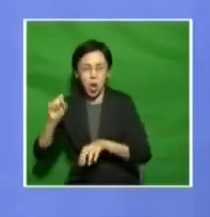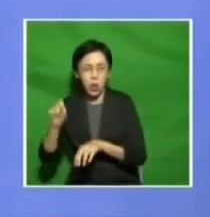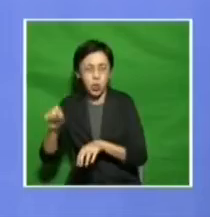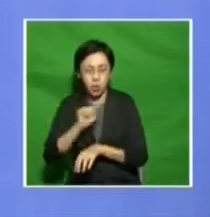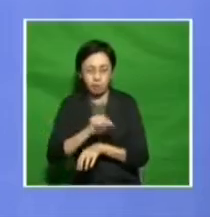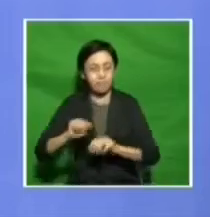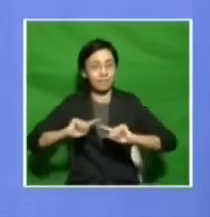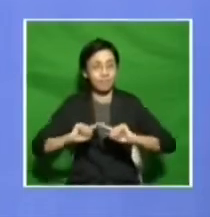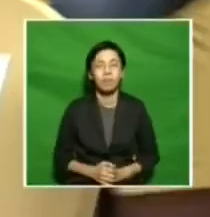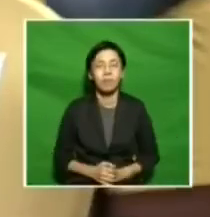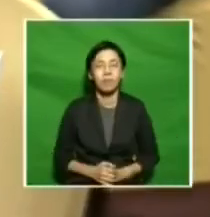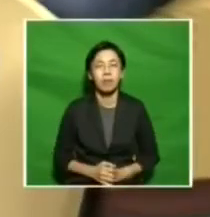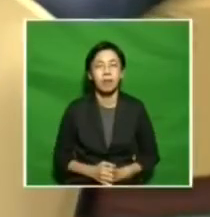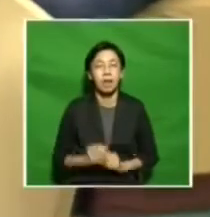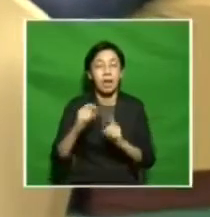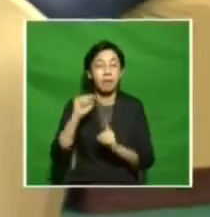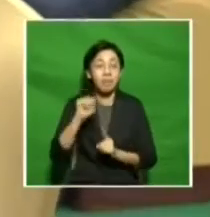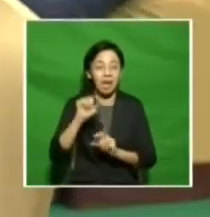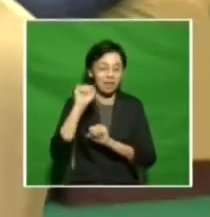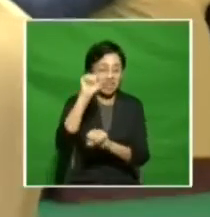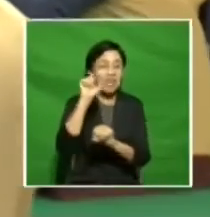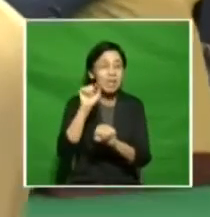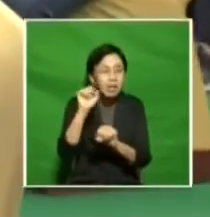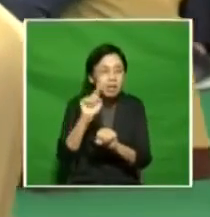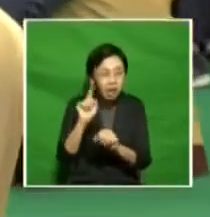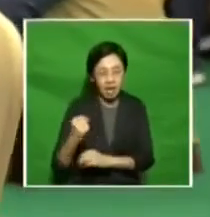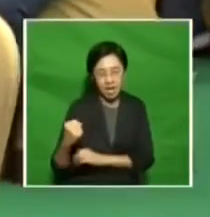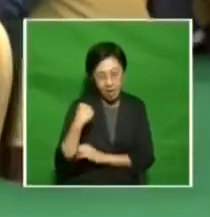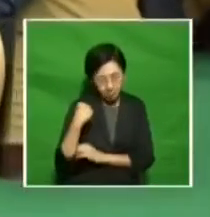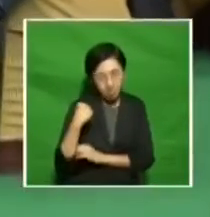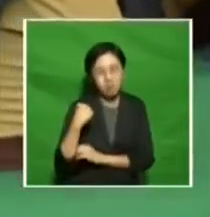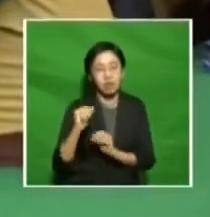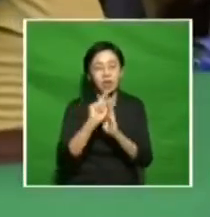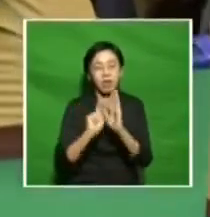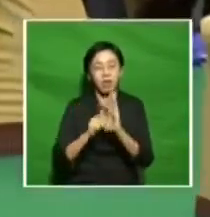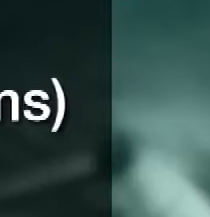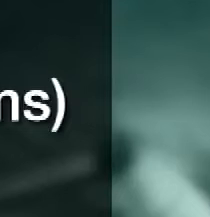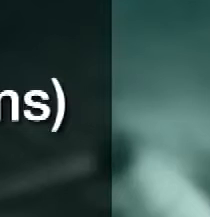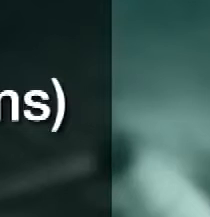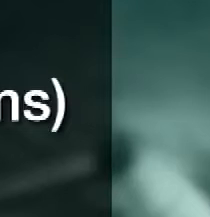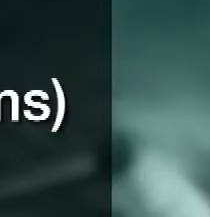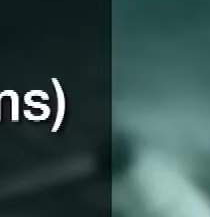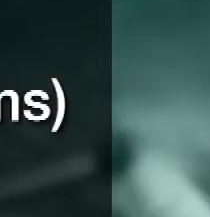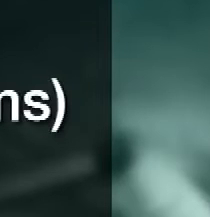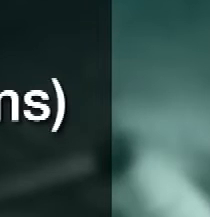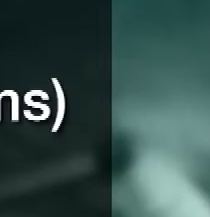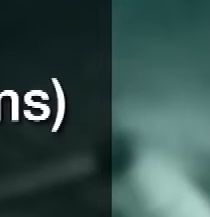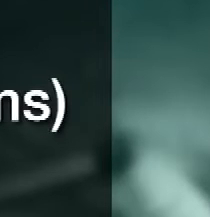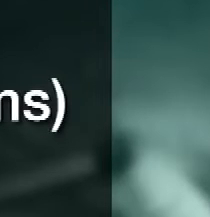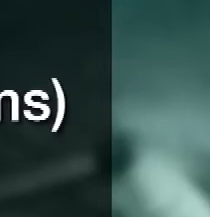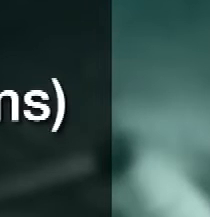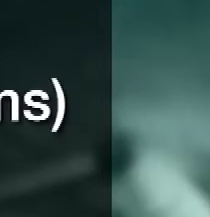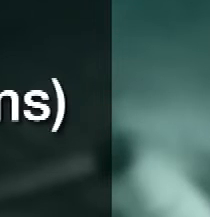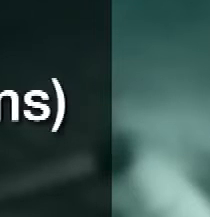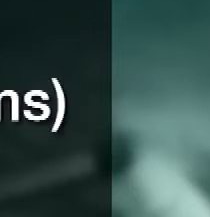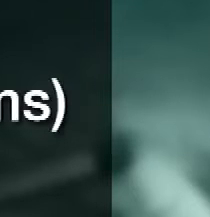shortly after the Prime Minister delivered his address, I mean the government has announced a set of directives, which were